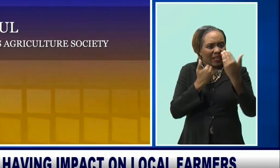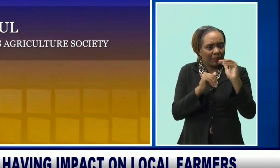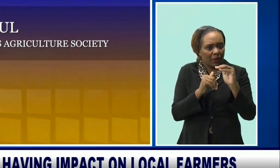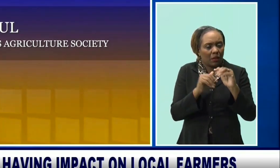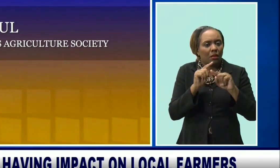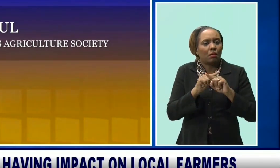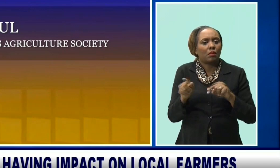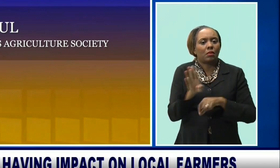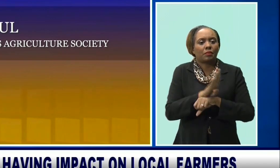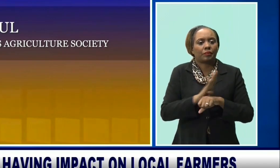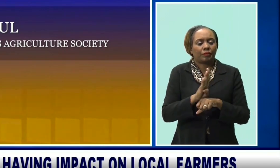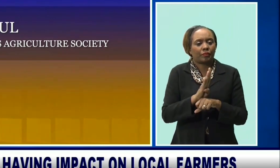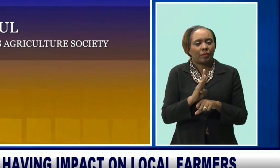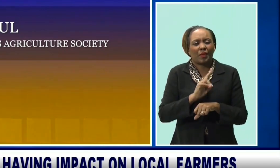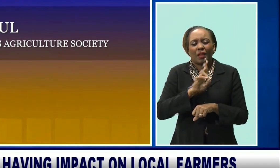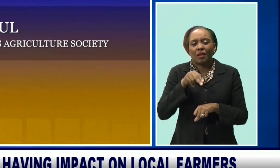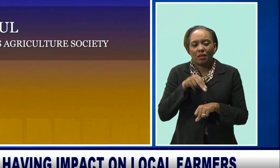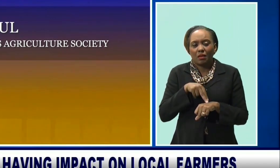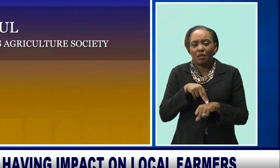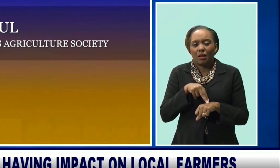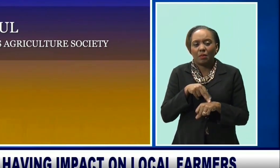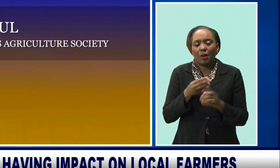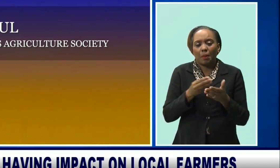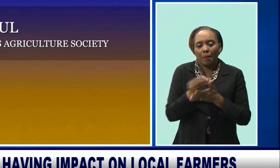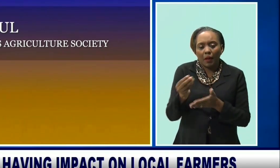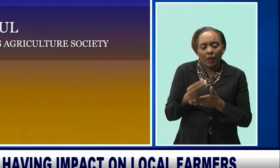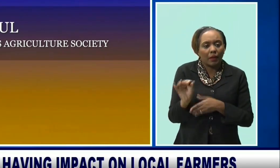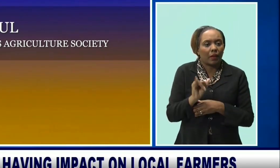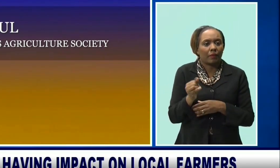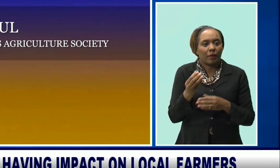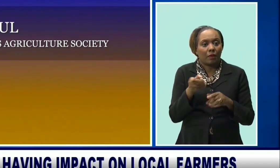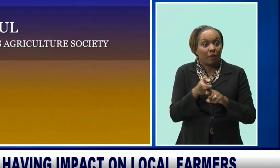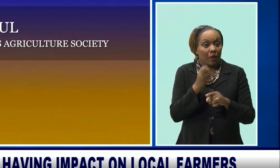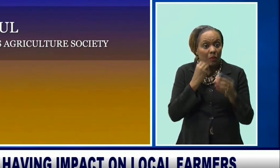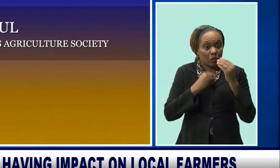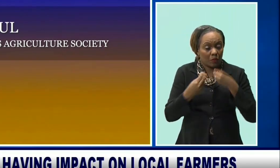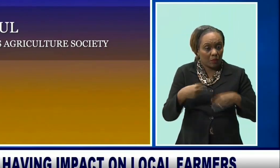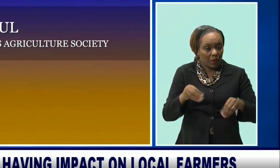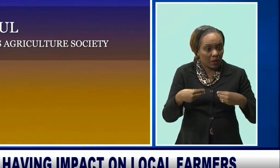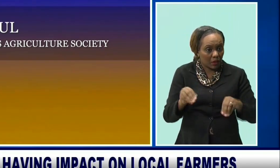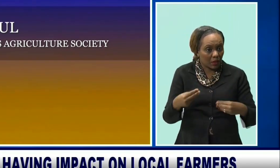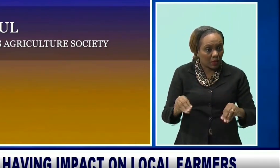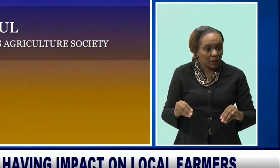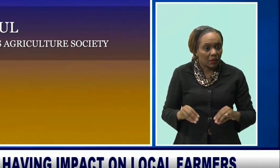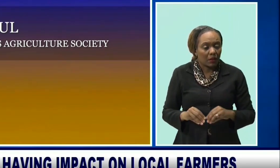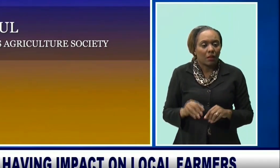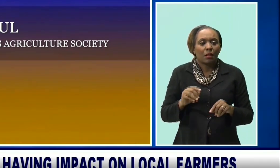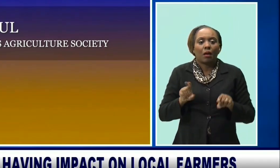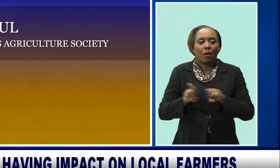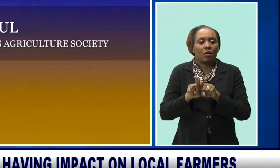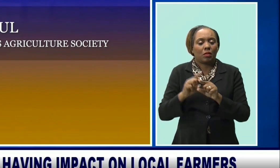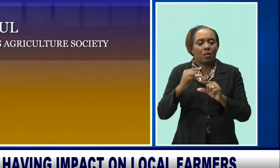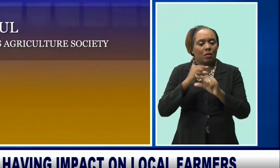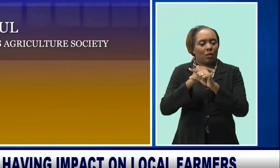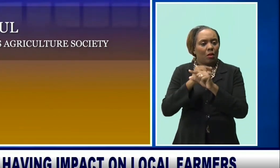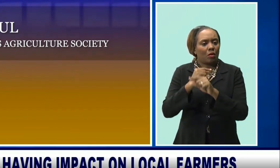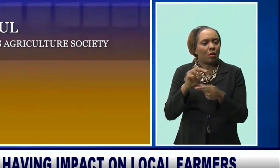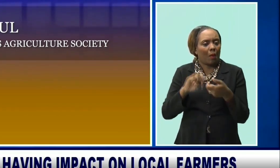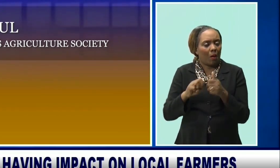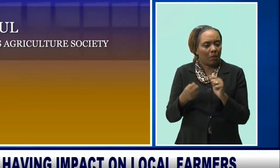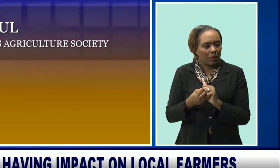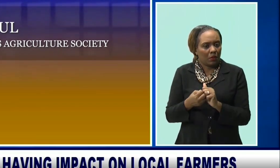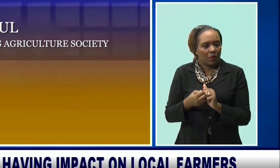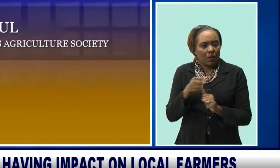of course, their items in a particular way. And the other side, of course, we have to be mindful of the whole biosecurity issues too, because I would hope that